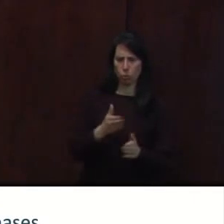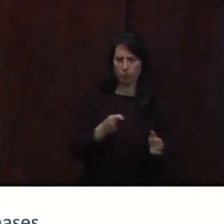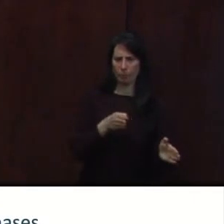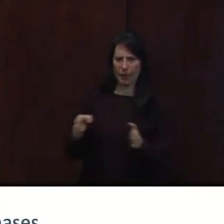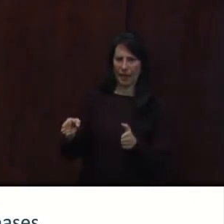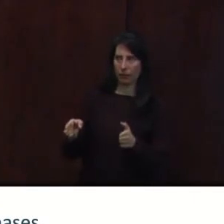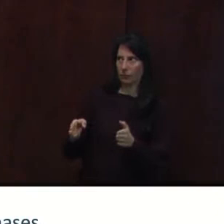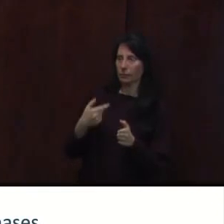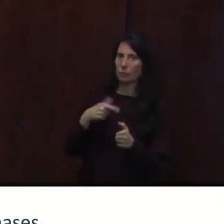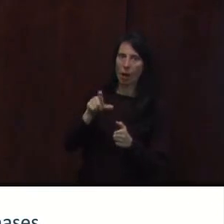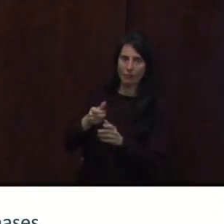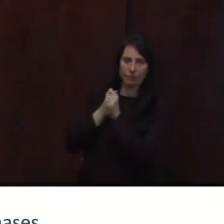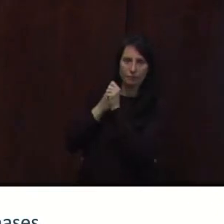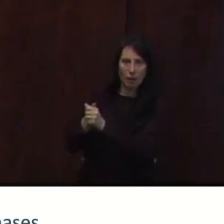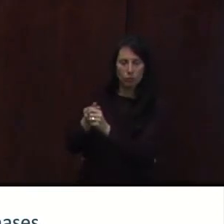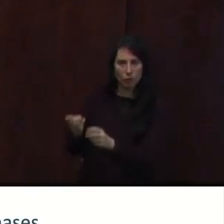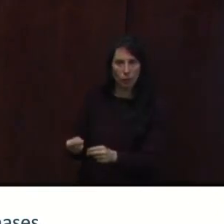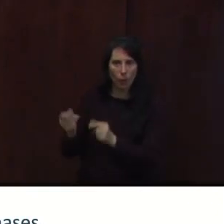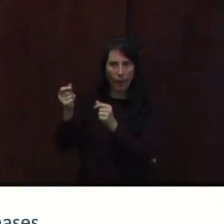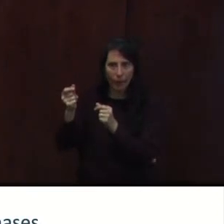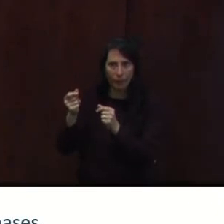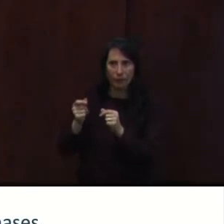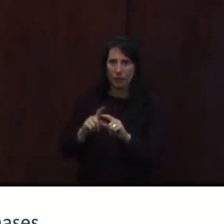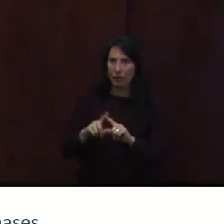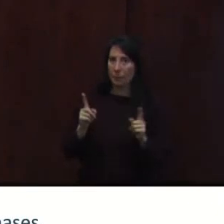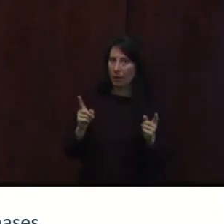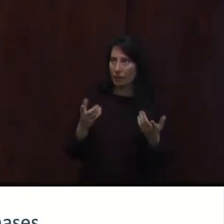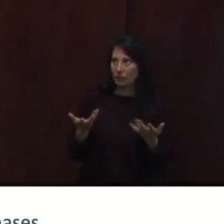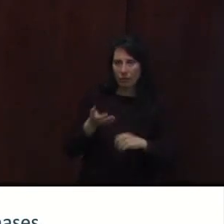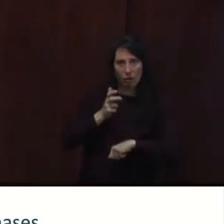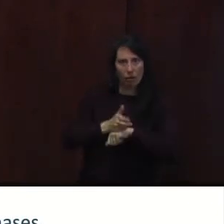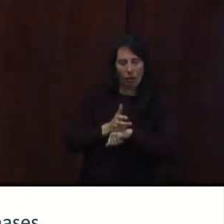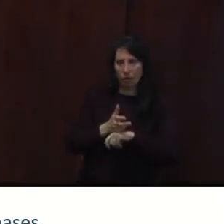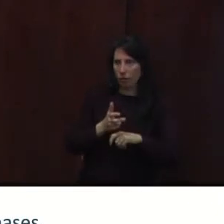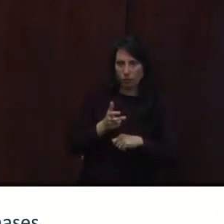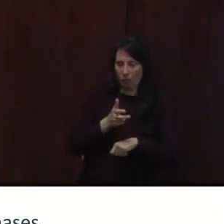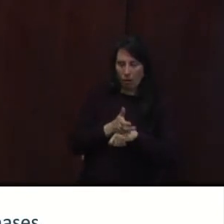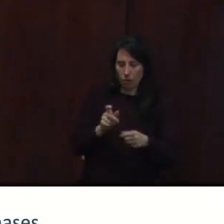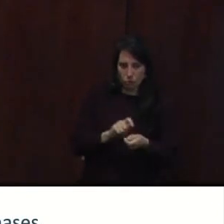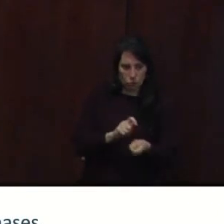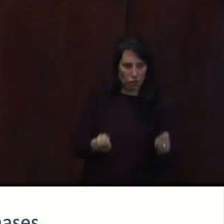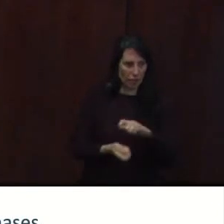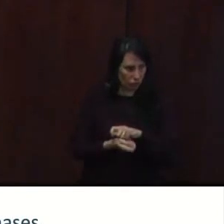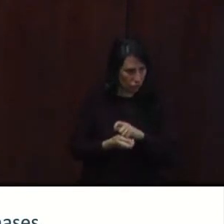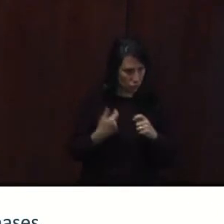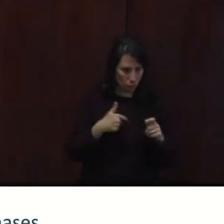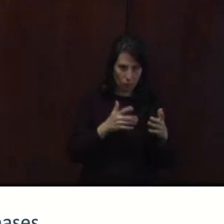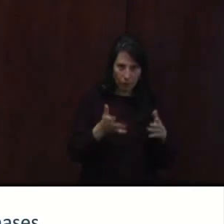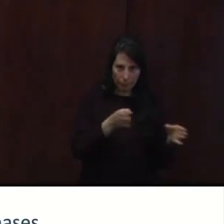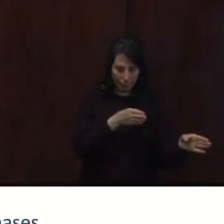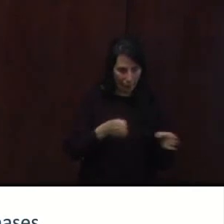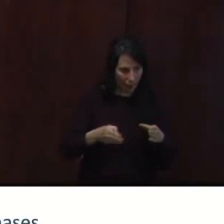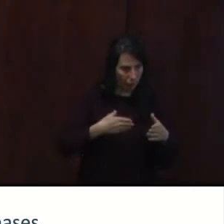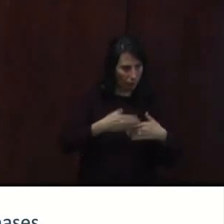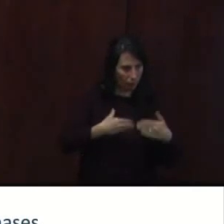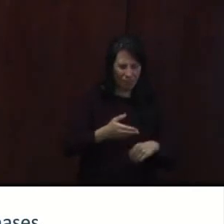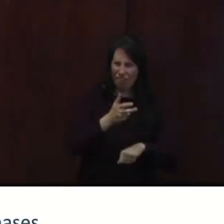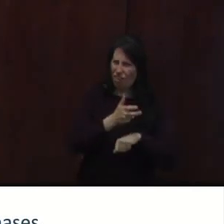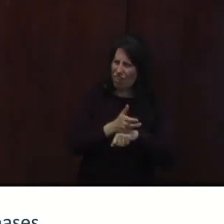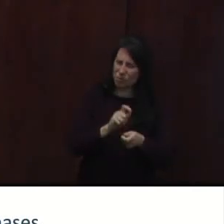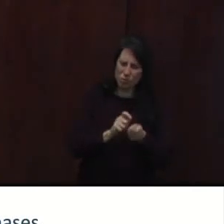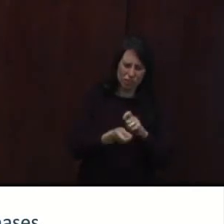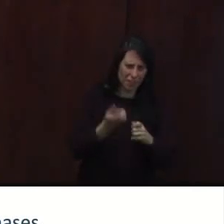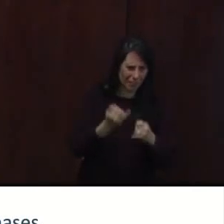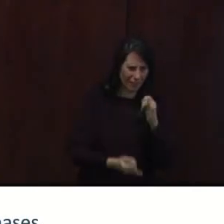incorporate them immediately. But that, at a local level, it's hard to turn that around to turn that on a dime. of course.